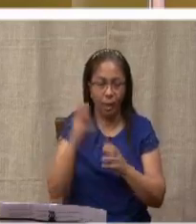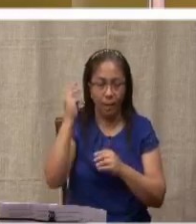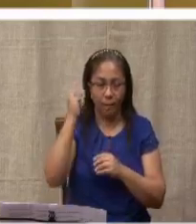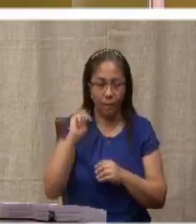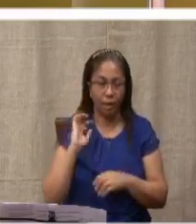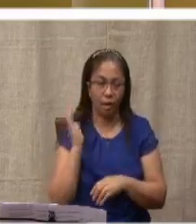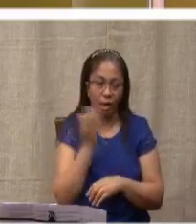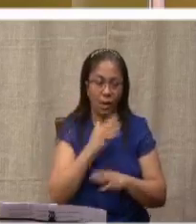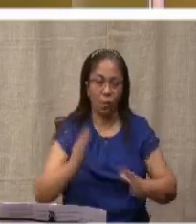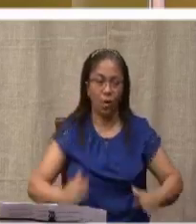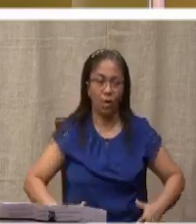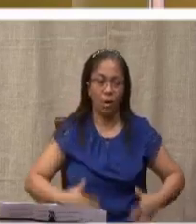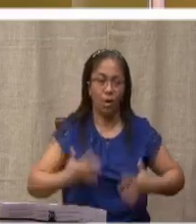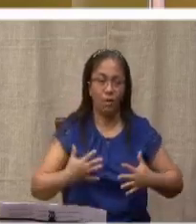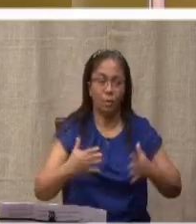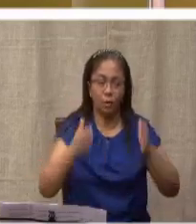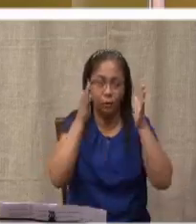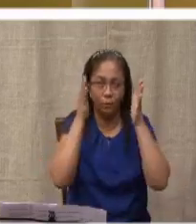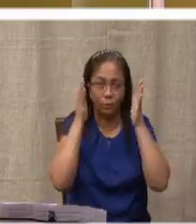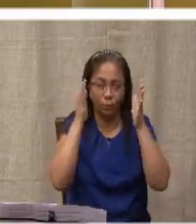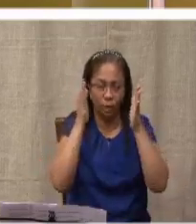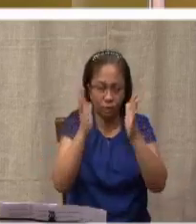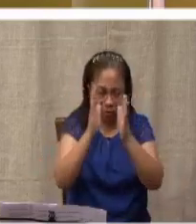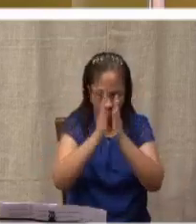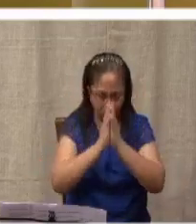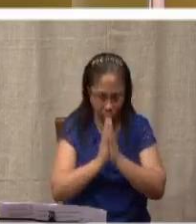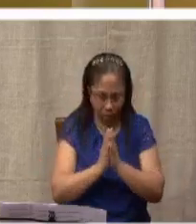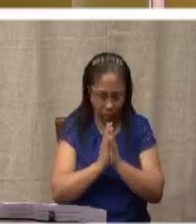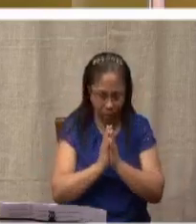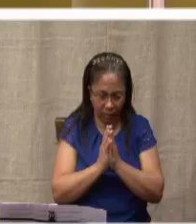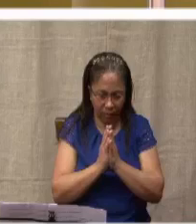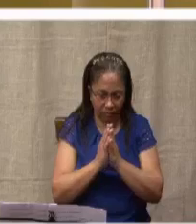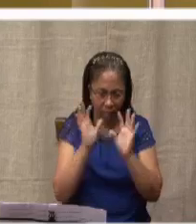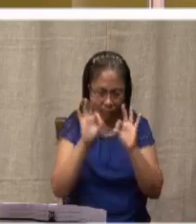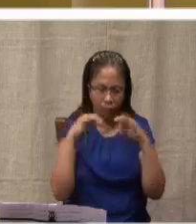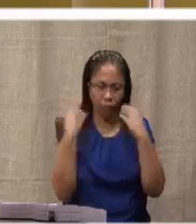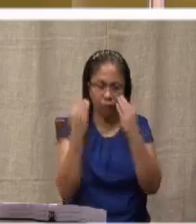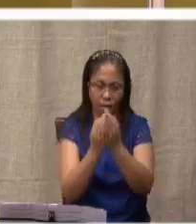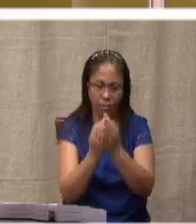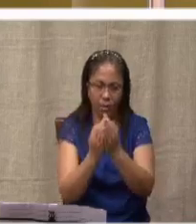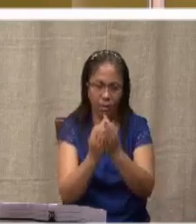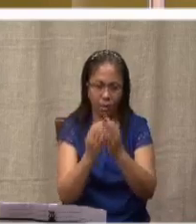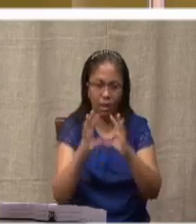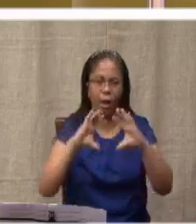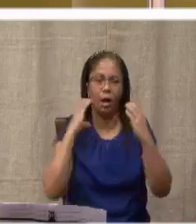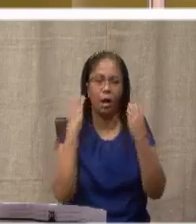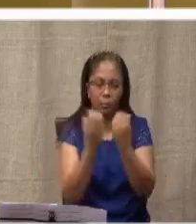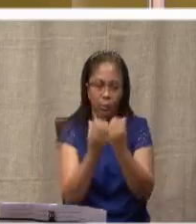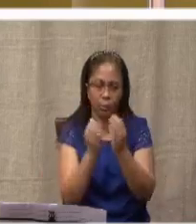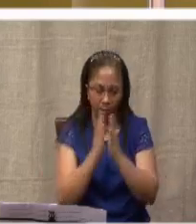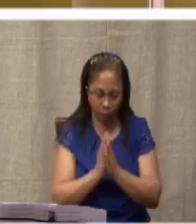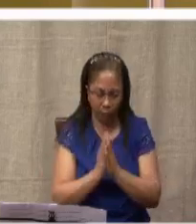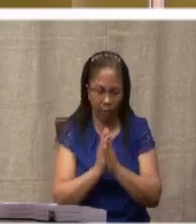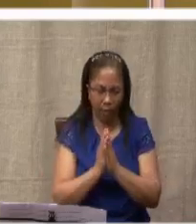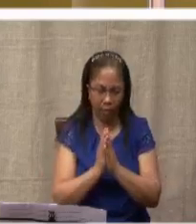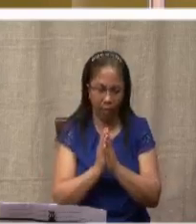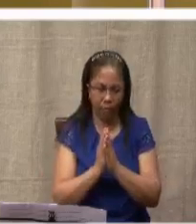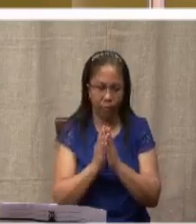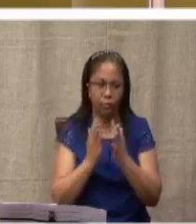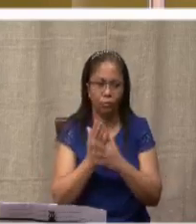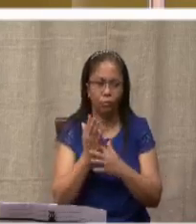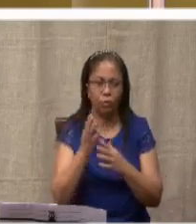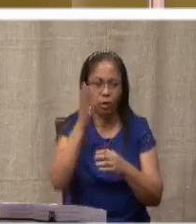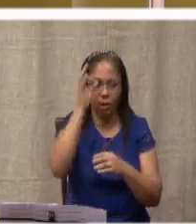our lives be centered around prayer family and community prayer in the holy